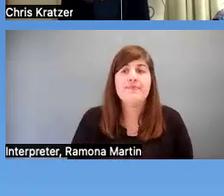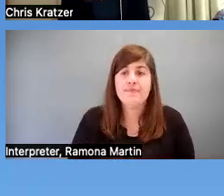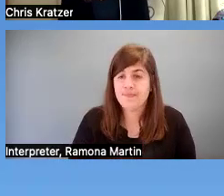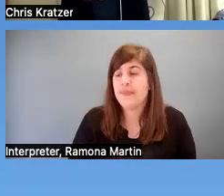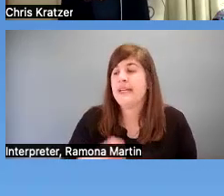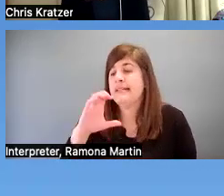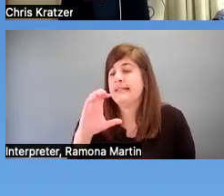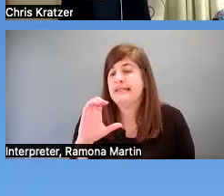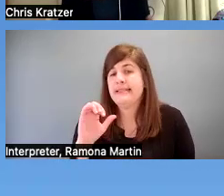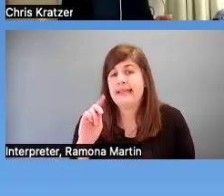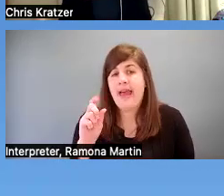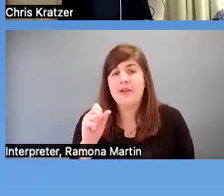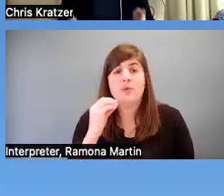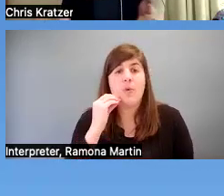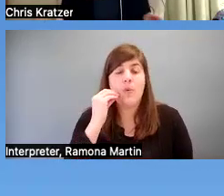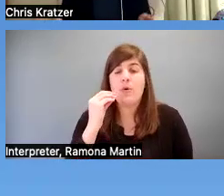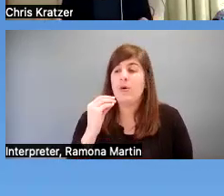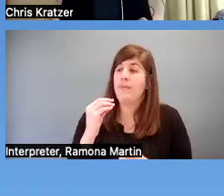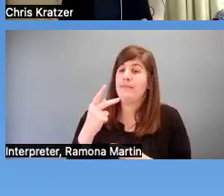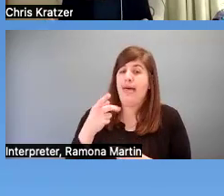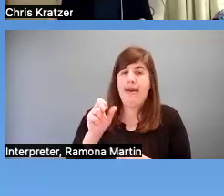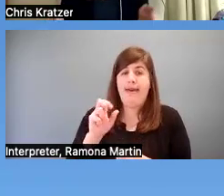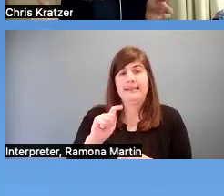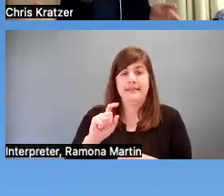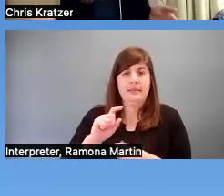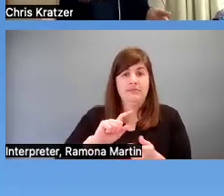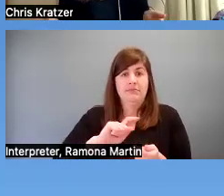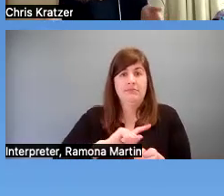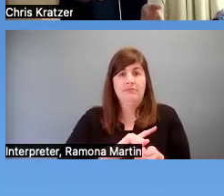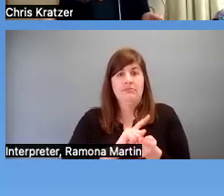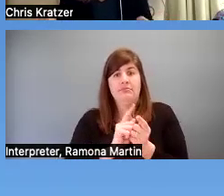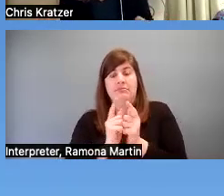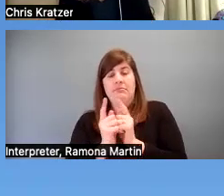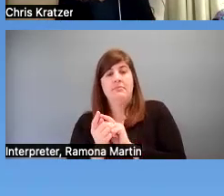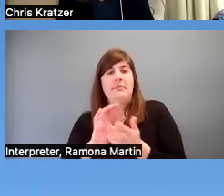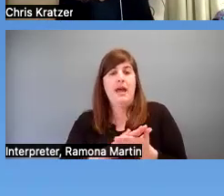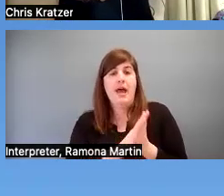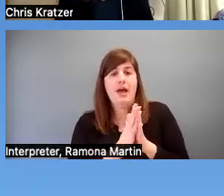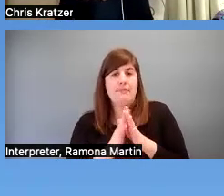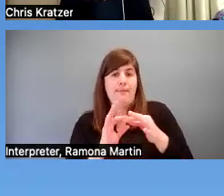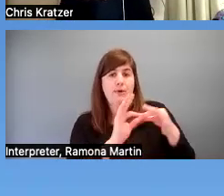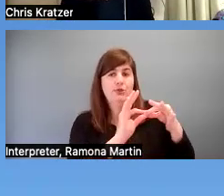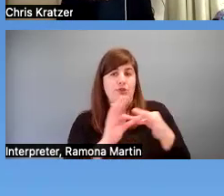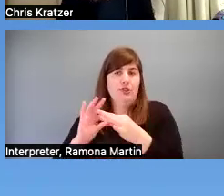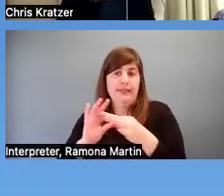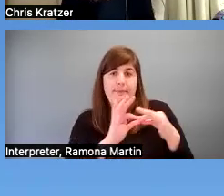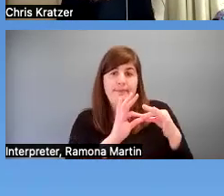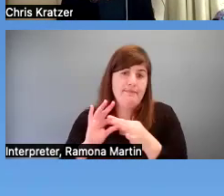Cicadas and their host plants have evolved together for millions of years into what is usually a symbiotic partnership.